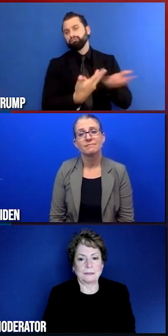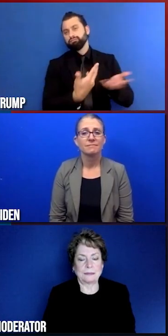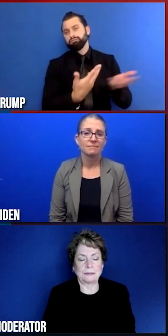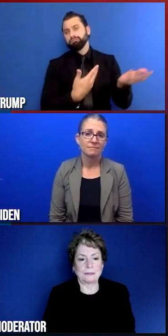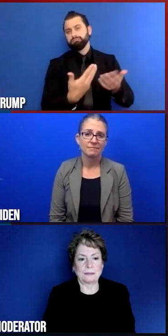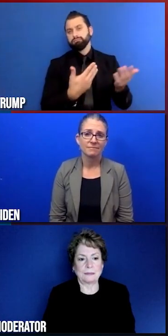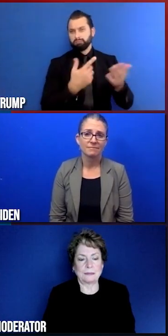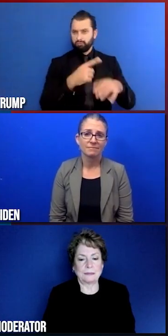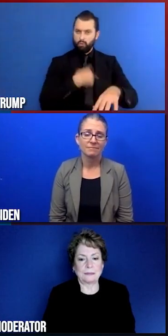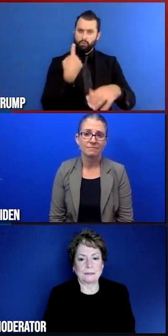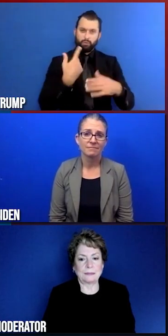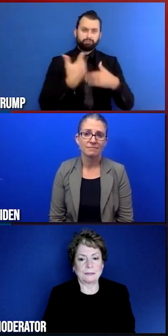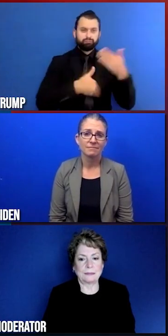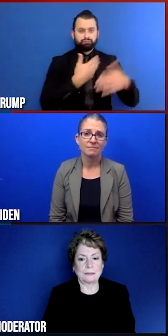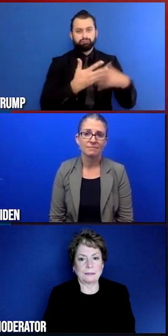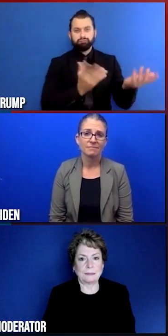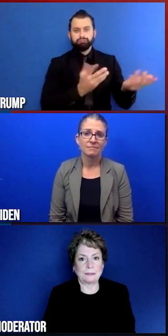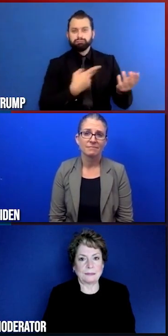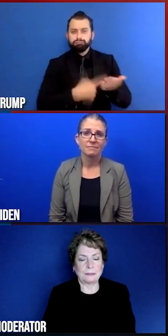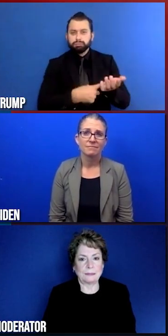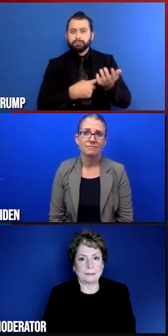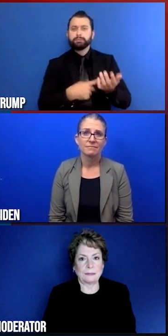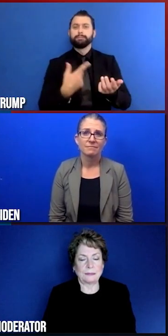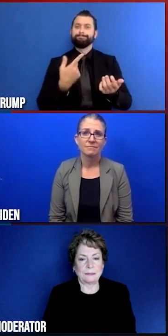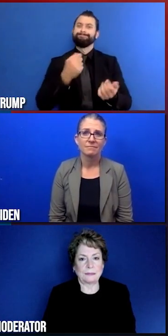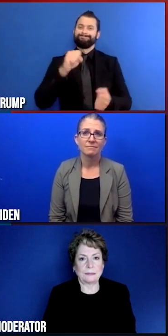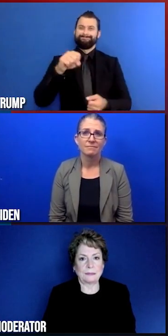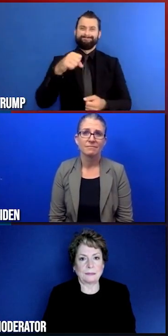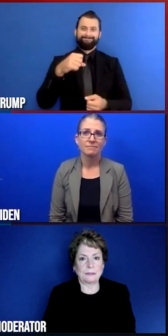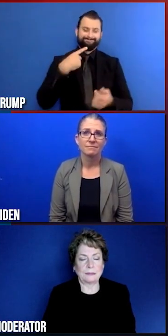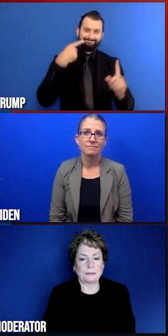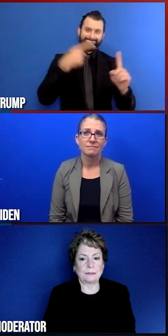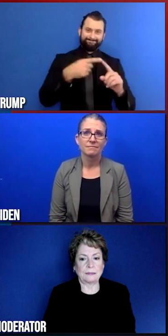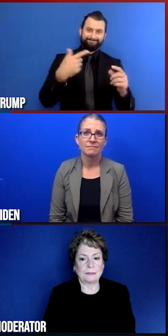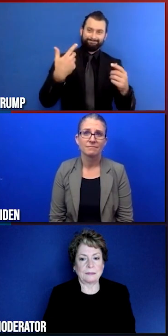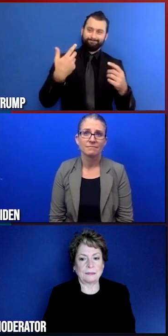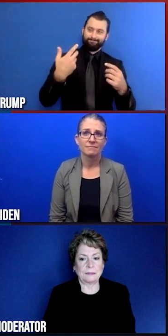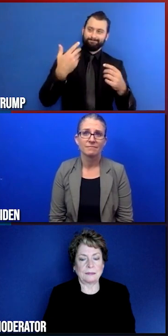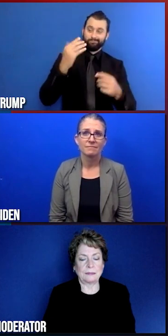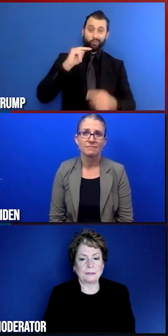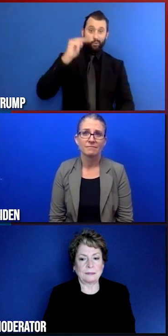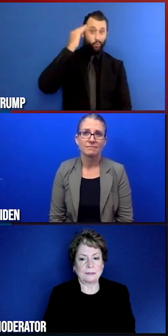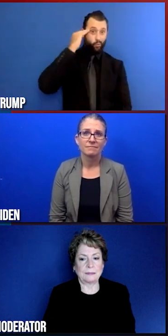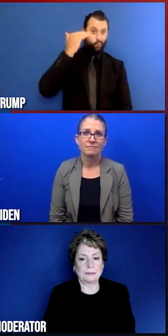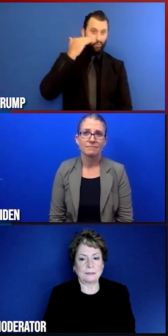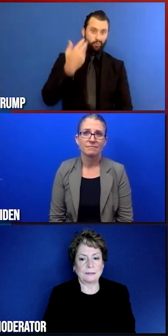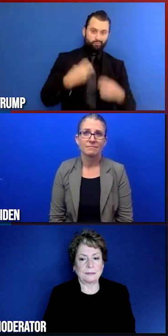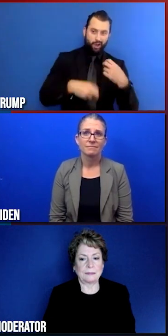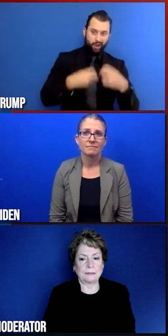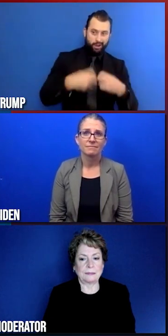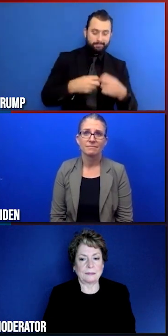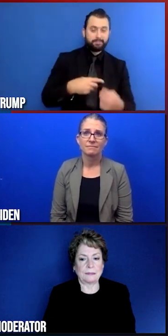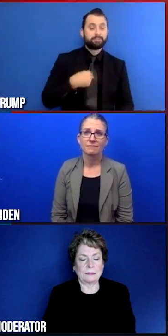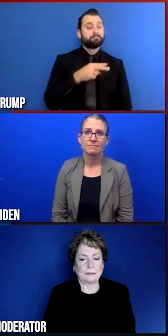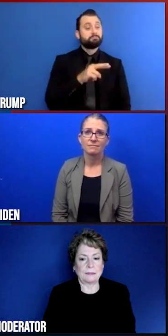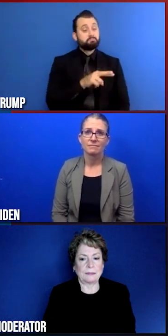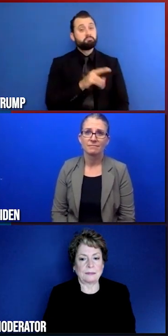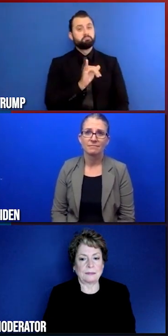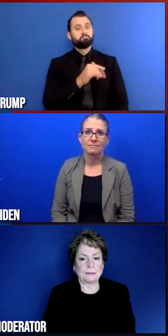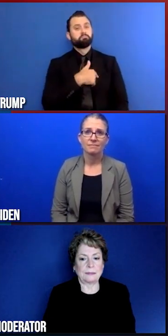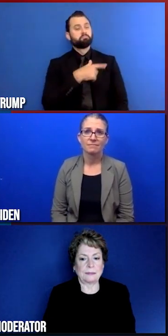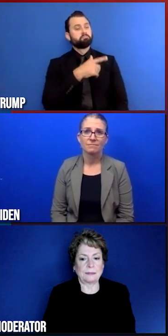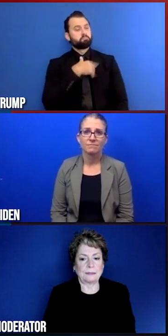Korea. He indicated we will be in a war with North Korea. Guess what? It would be a nuclear war, and he does have plenty of